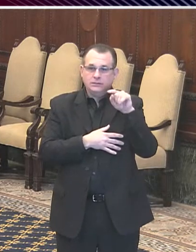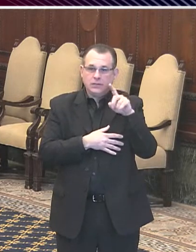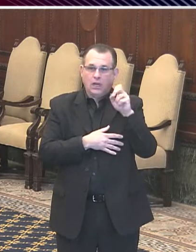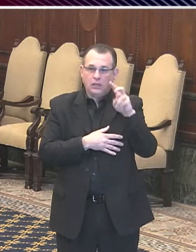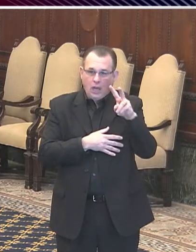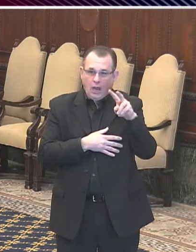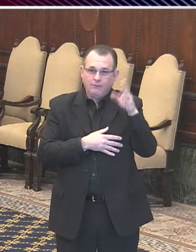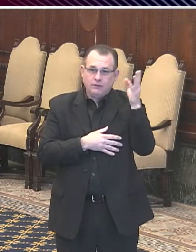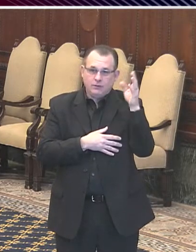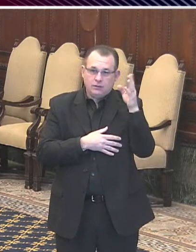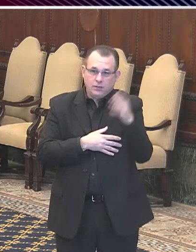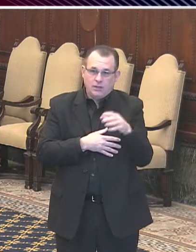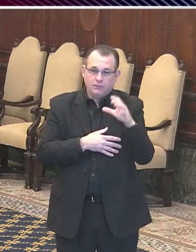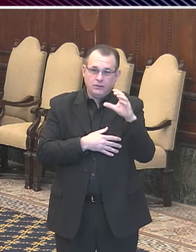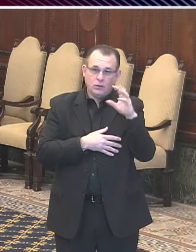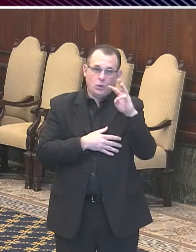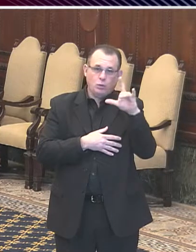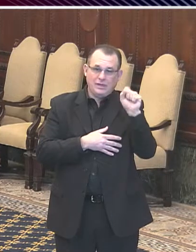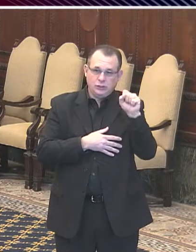phila.gov/wills. That's